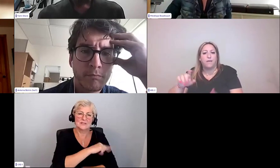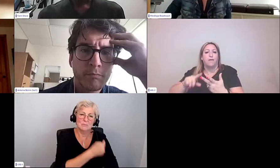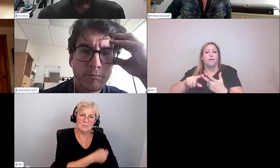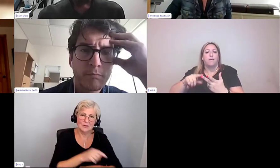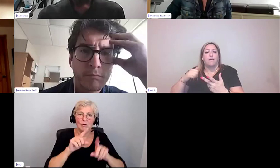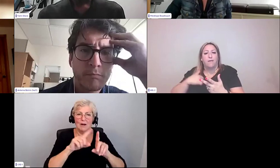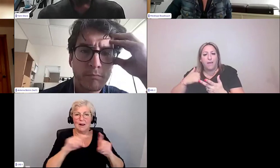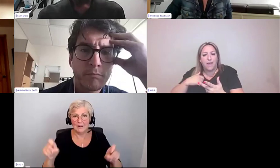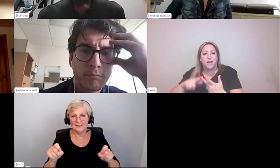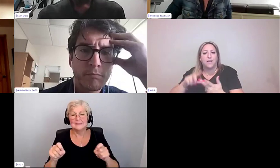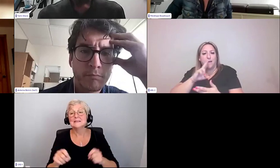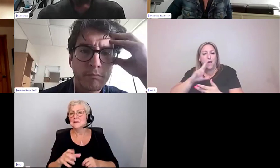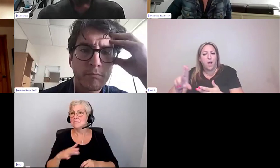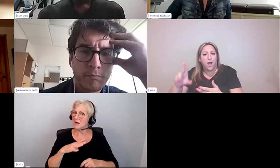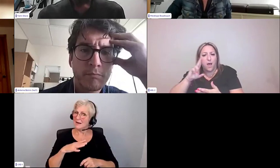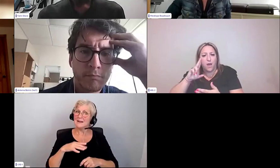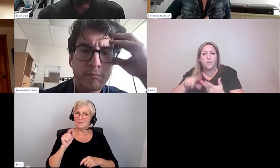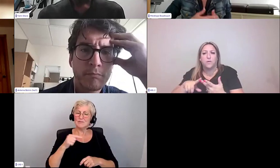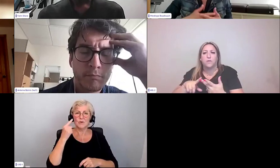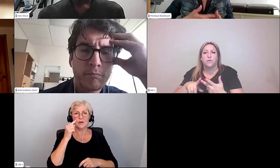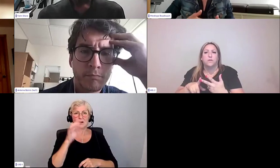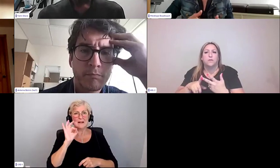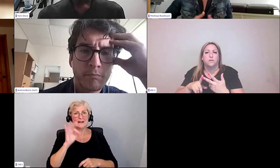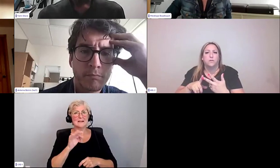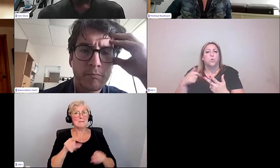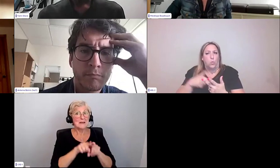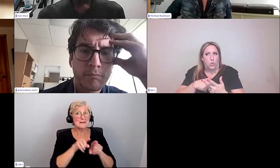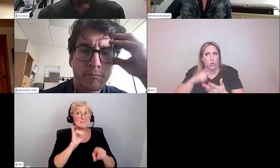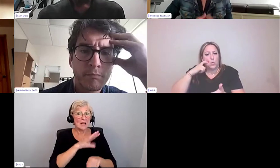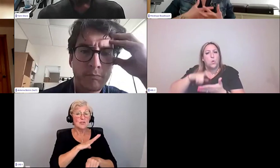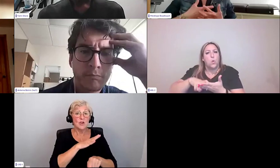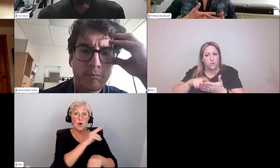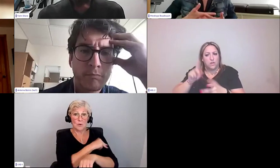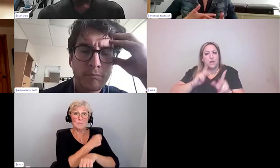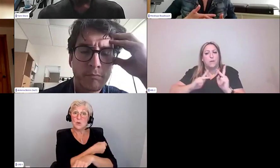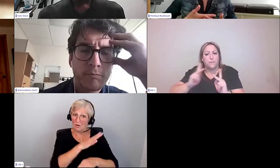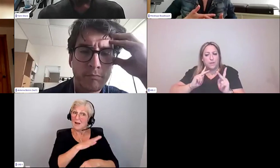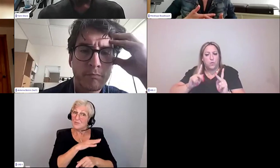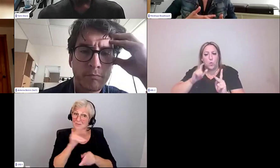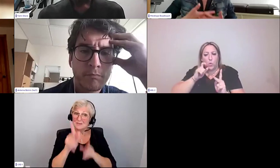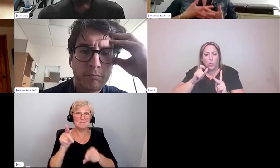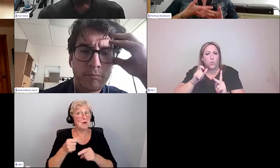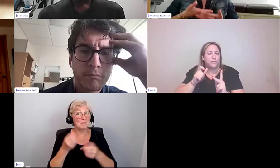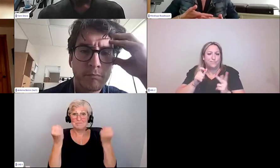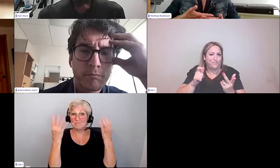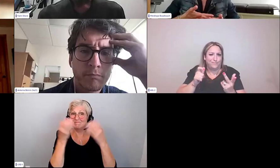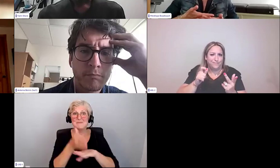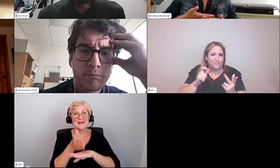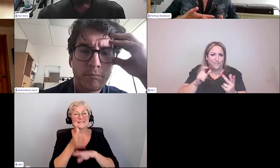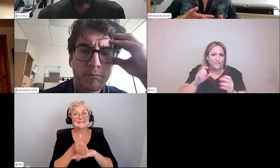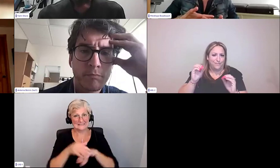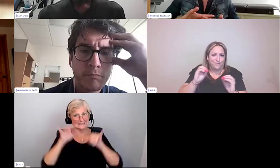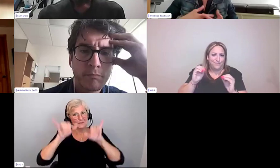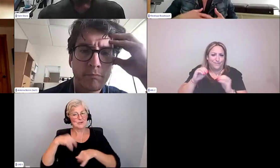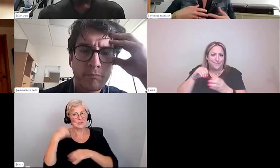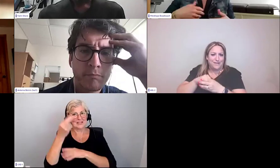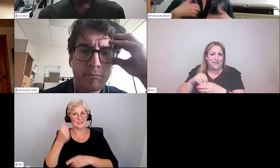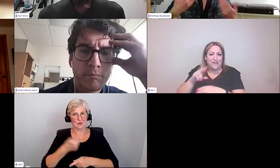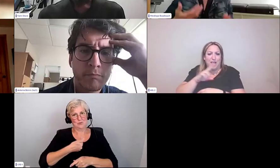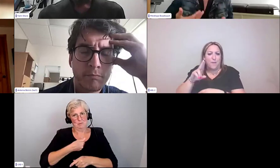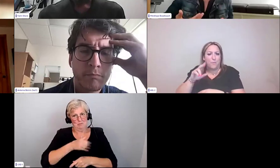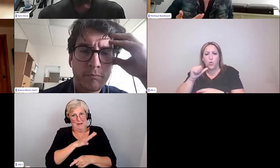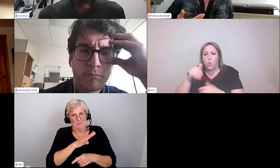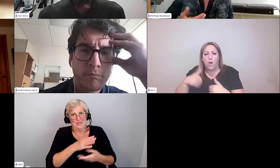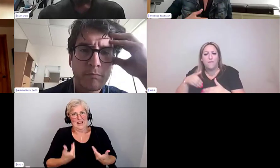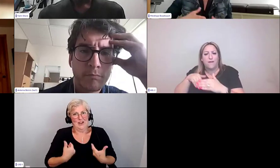hospitals. We must notice that there are people who, notwithstanding the hospitals, don't have access. And that's why we